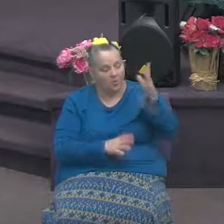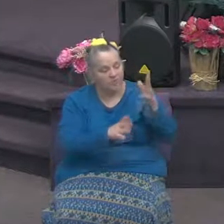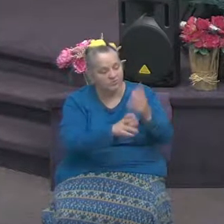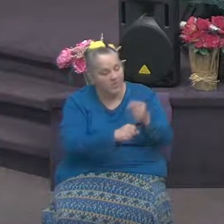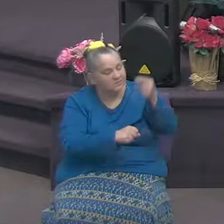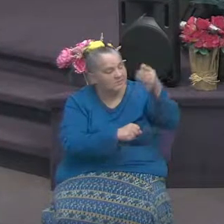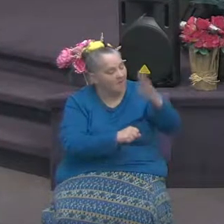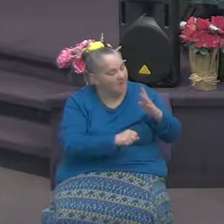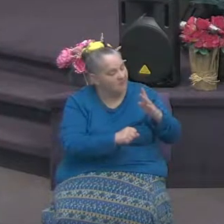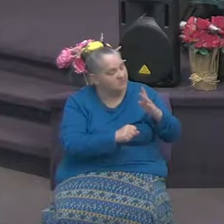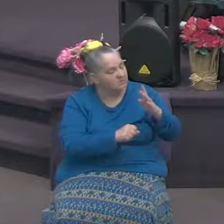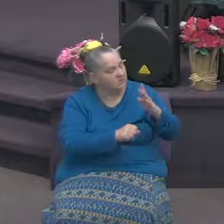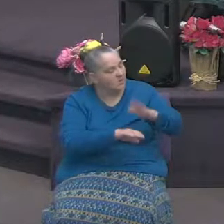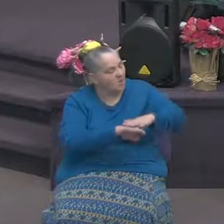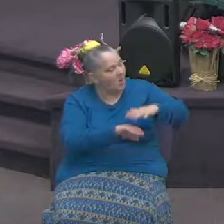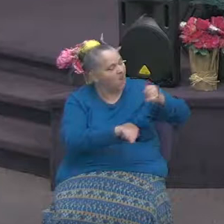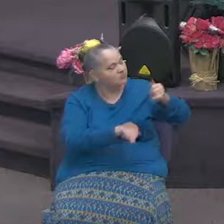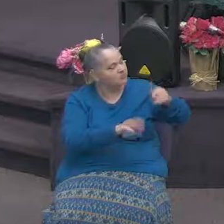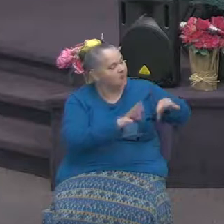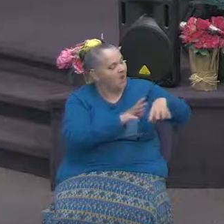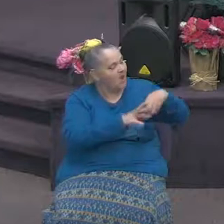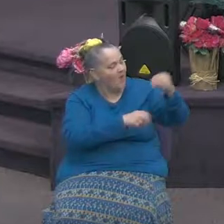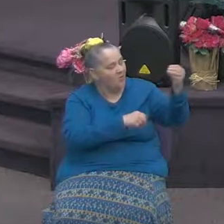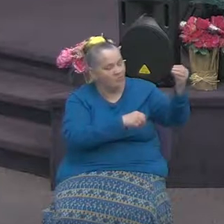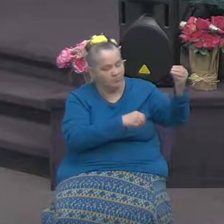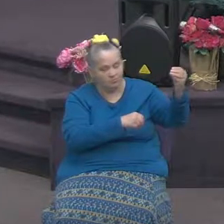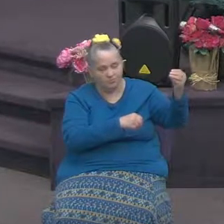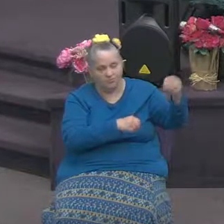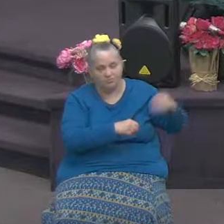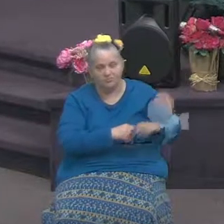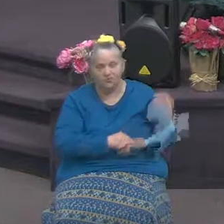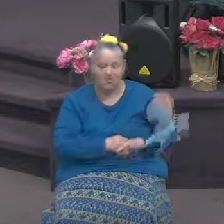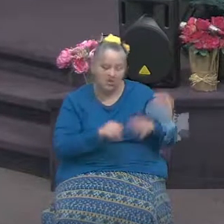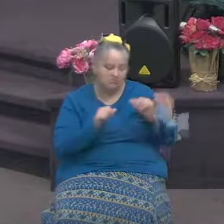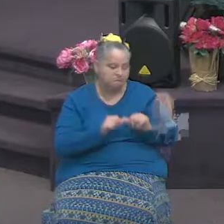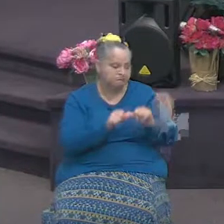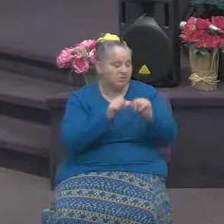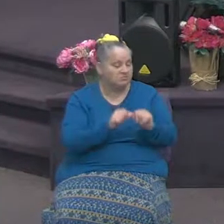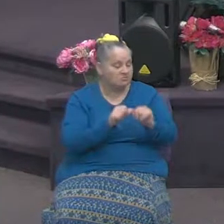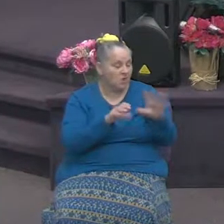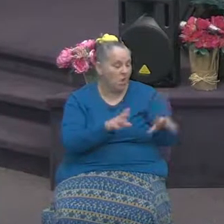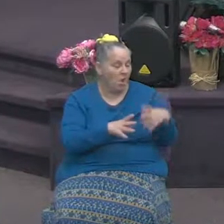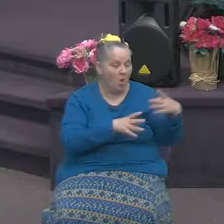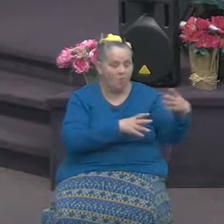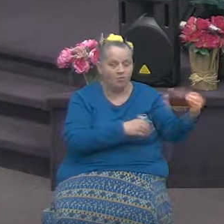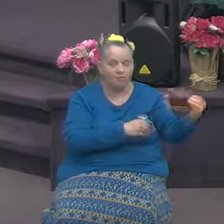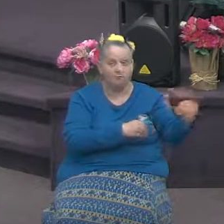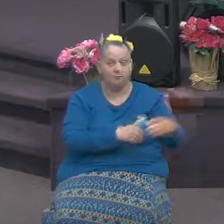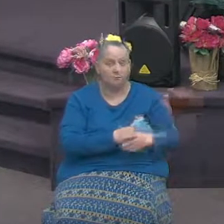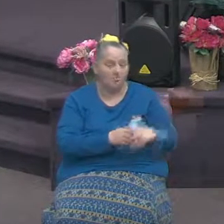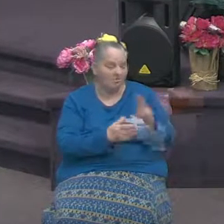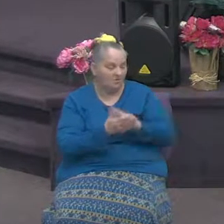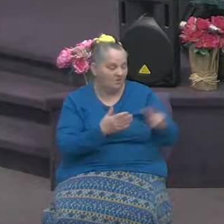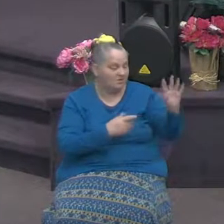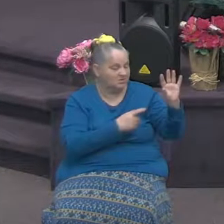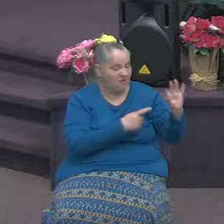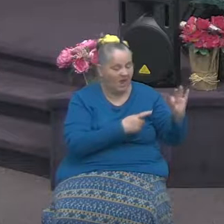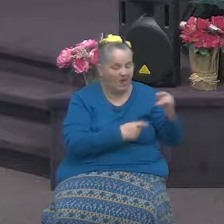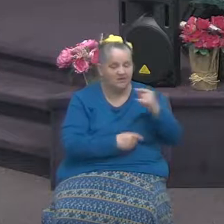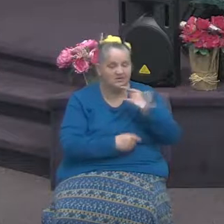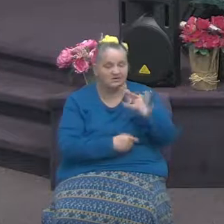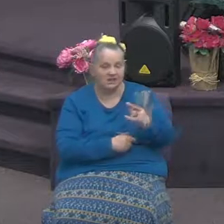trust God as he calls you out? As they continue to go out, verse 9